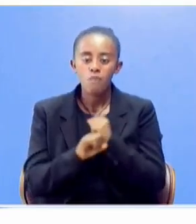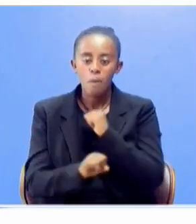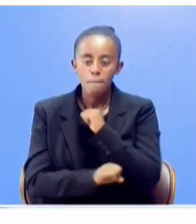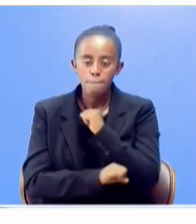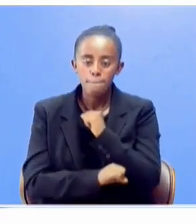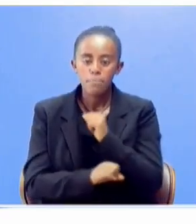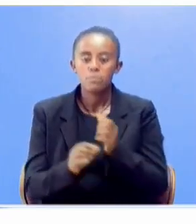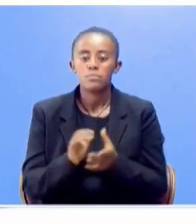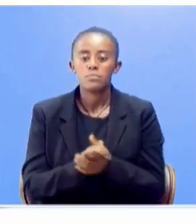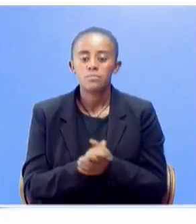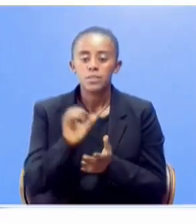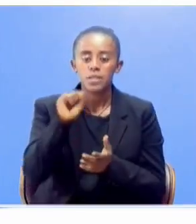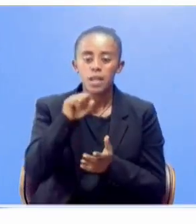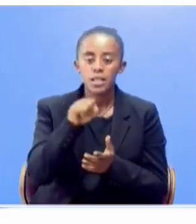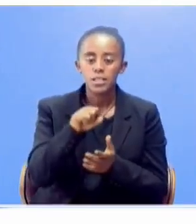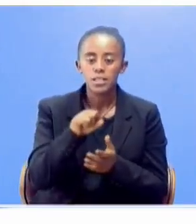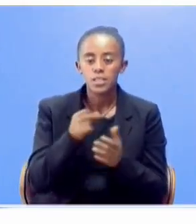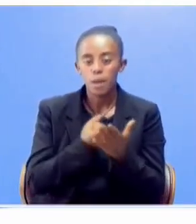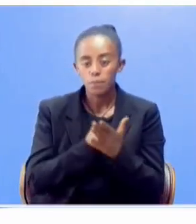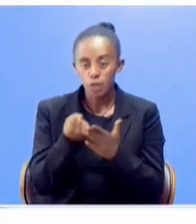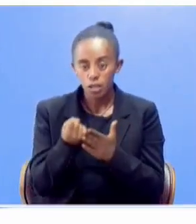Yes? Subject.